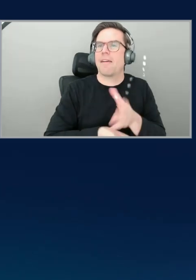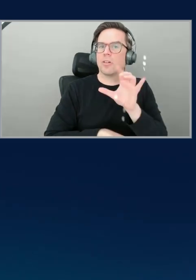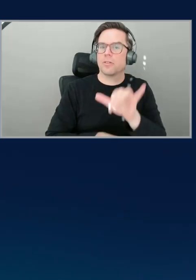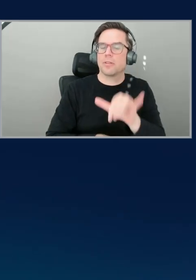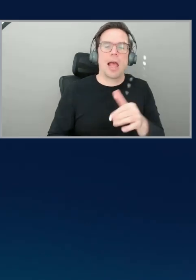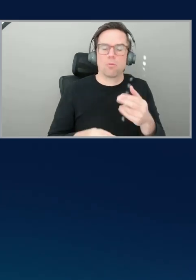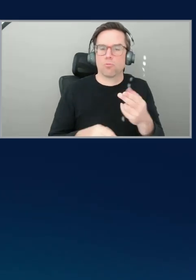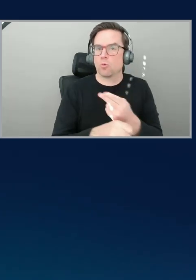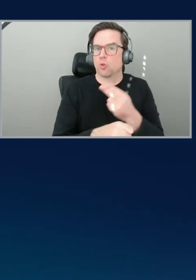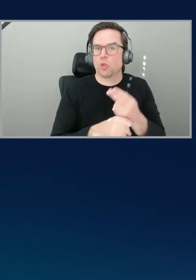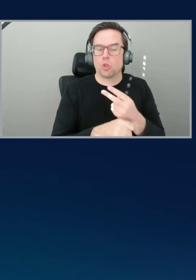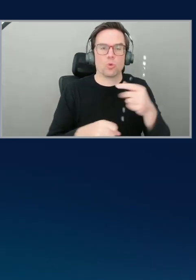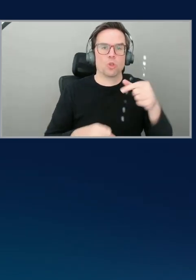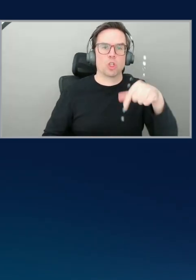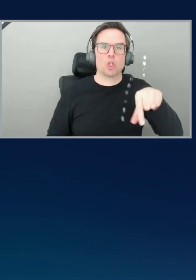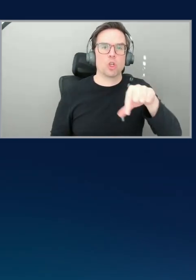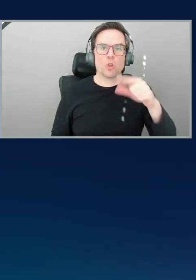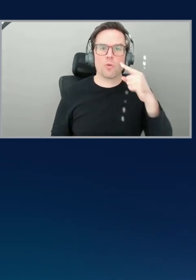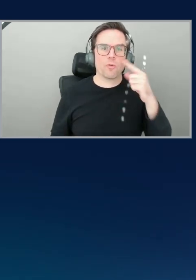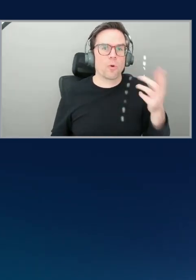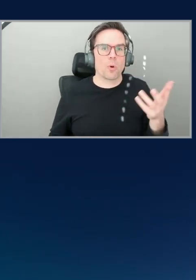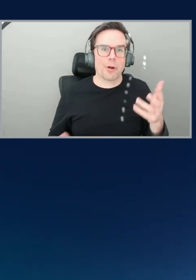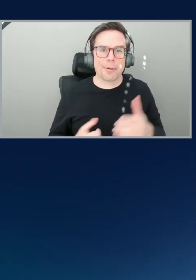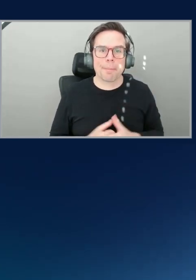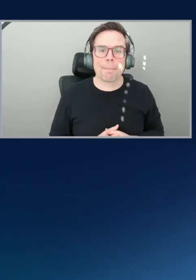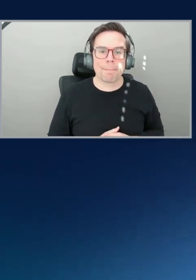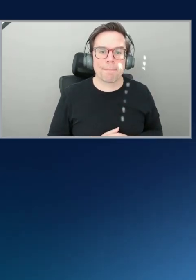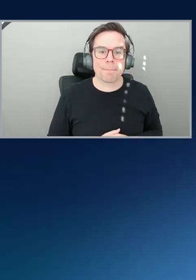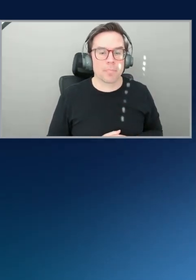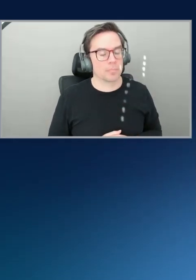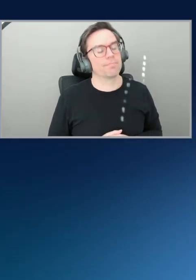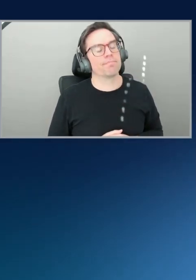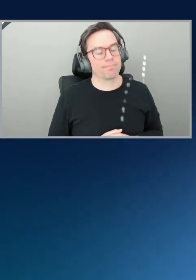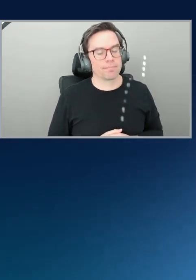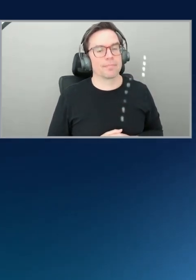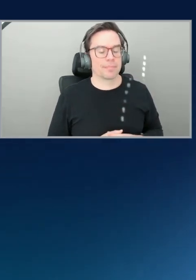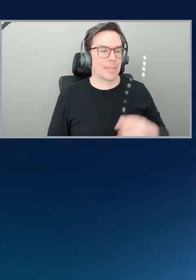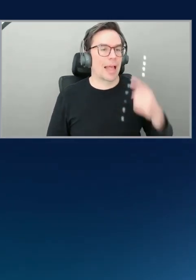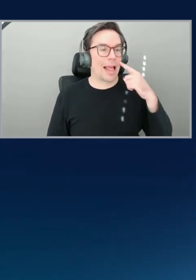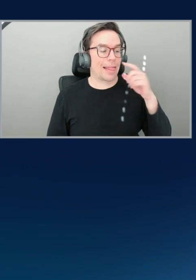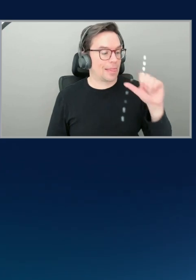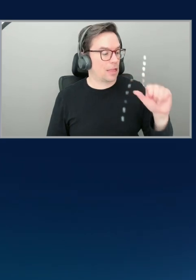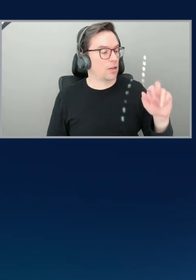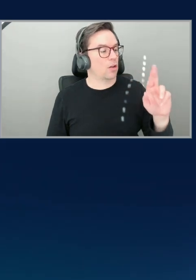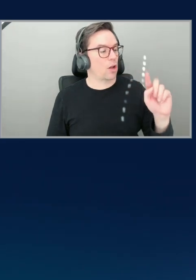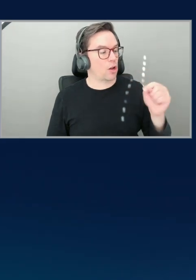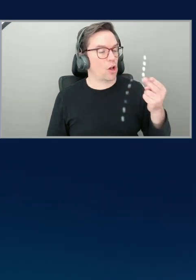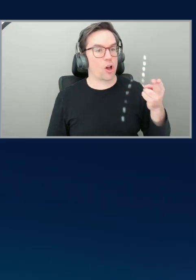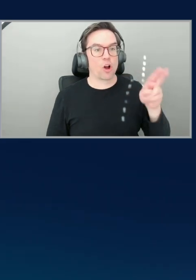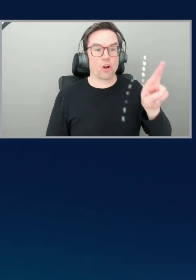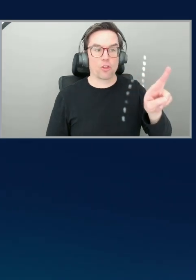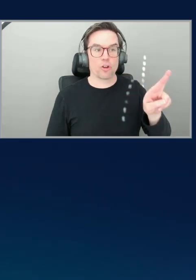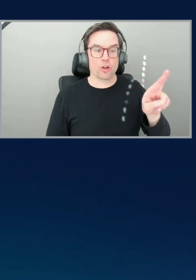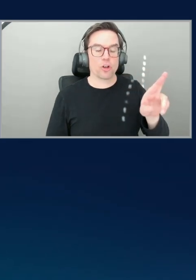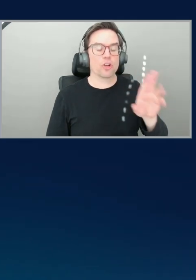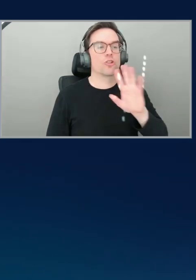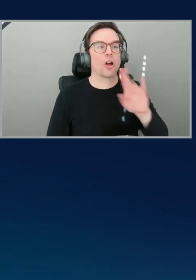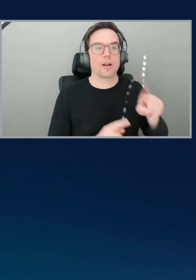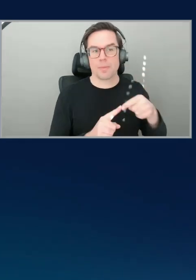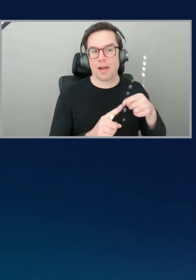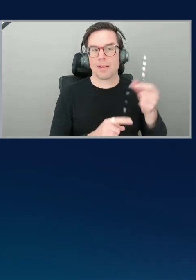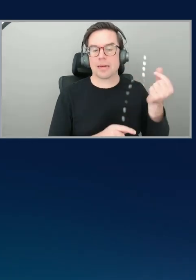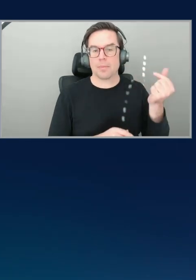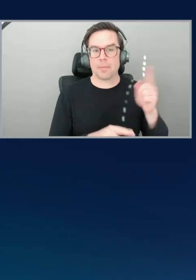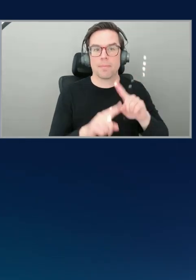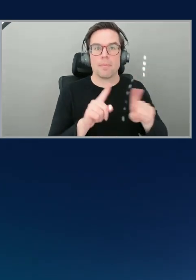workflows? Right. Yeah, and I think Arthur kind of touched on it a little bit, but you're likely going to have errors in your returned